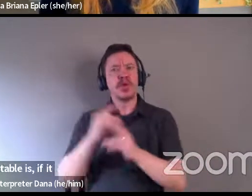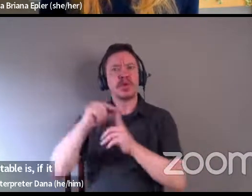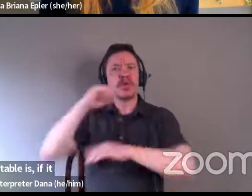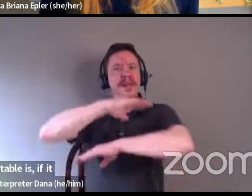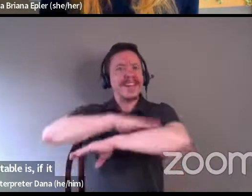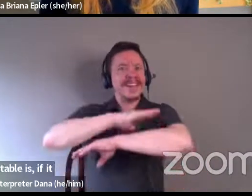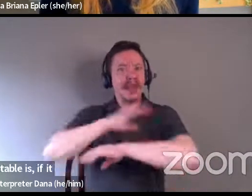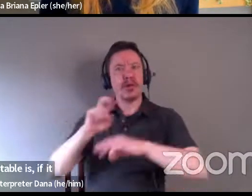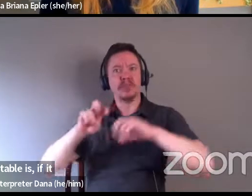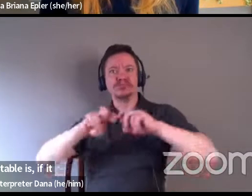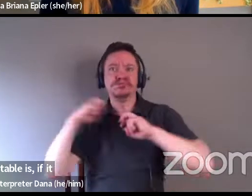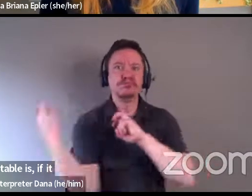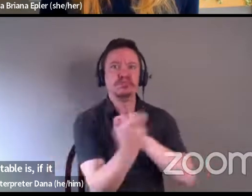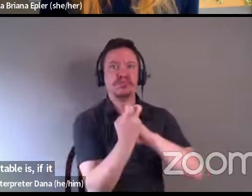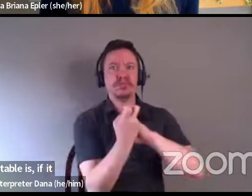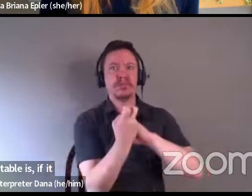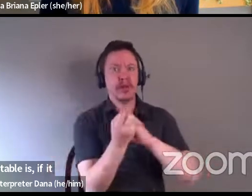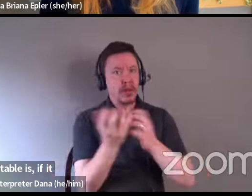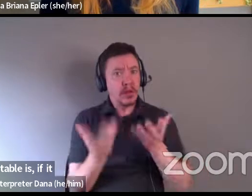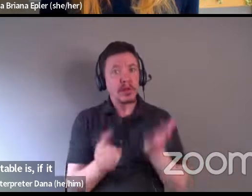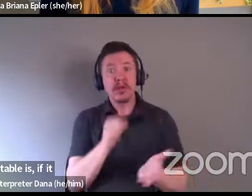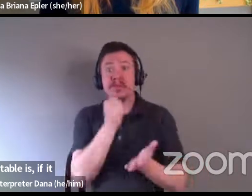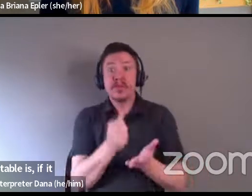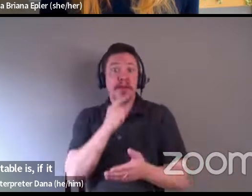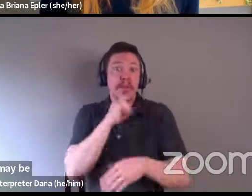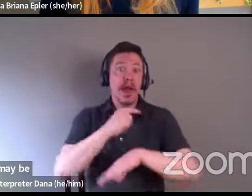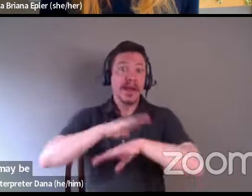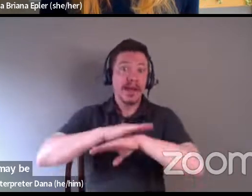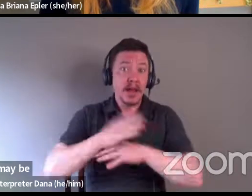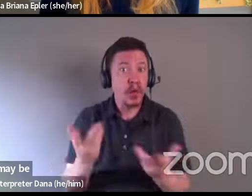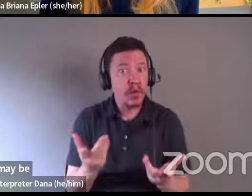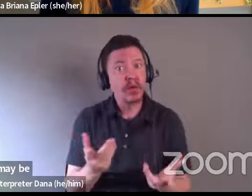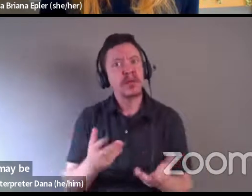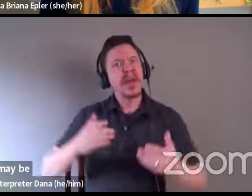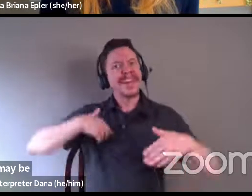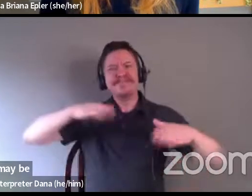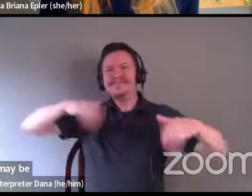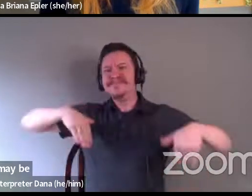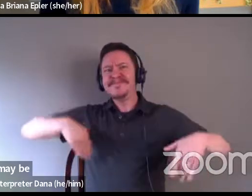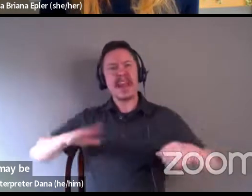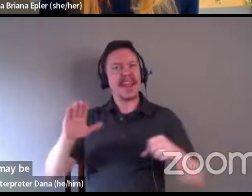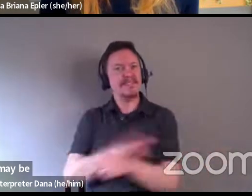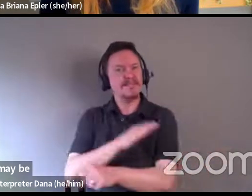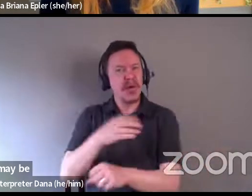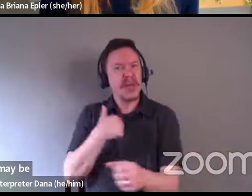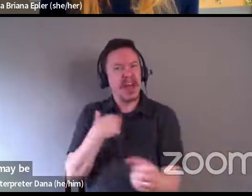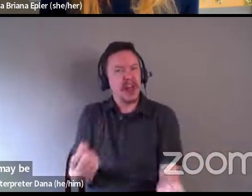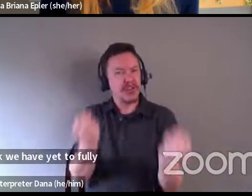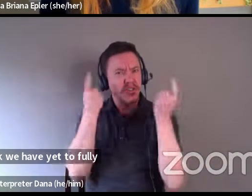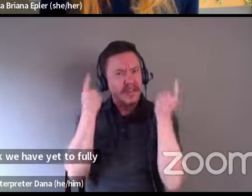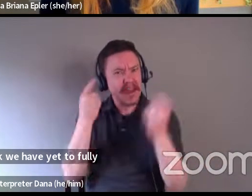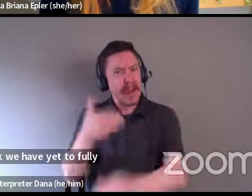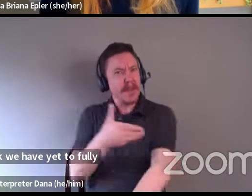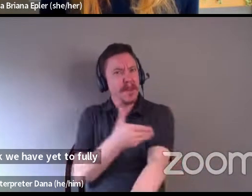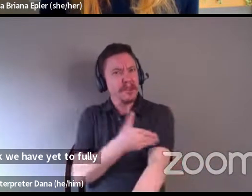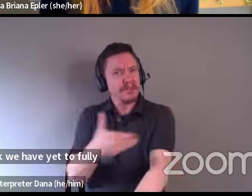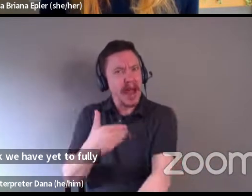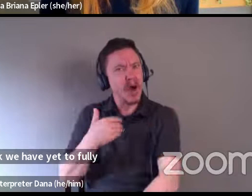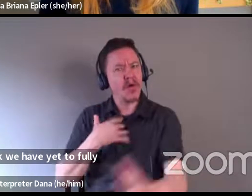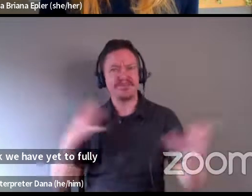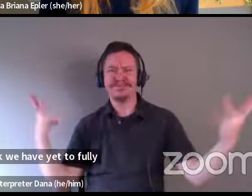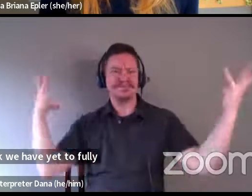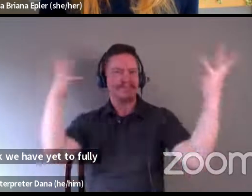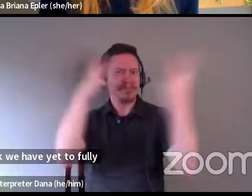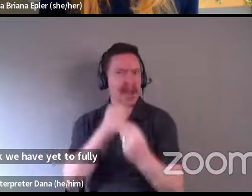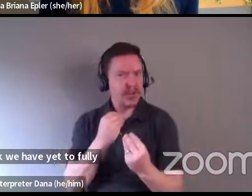else completely. And so I think we've yet to fully harness the power and the magnificence and the